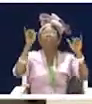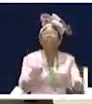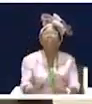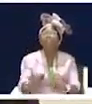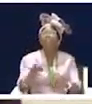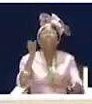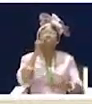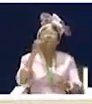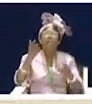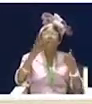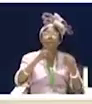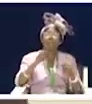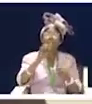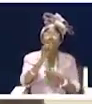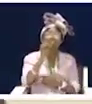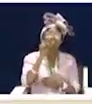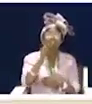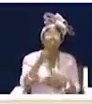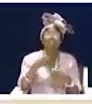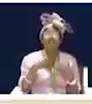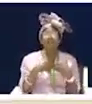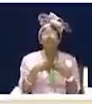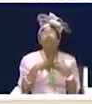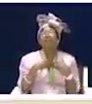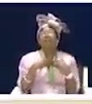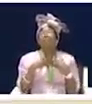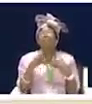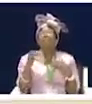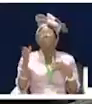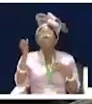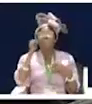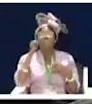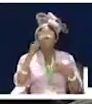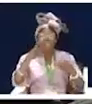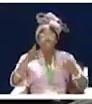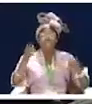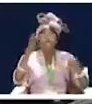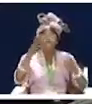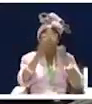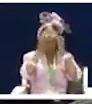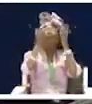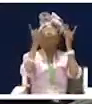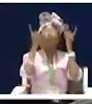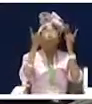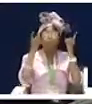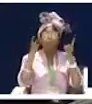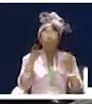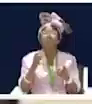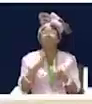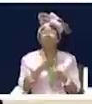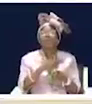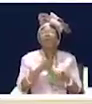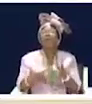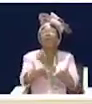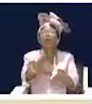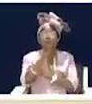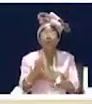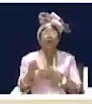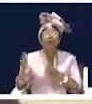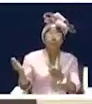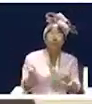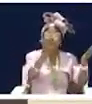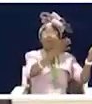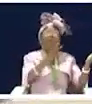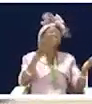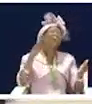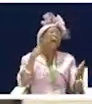asked for what? She asked for chicken and fried rice. This girl has been unconscious for 7 days, but God brought her back to life.